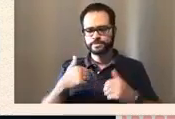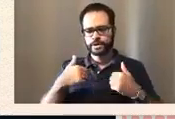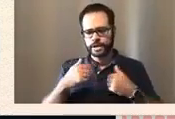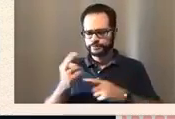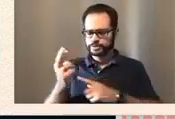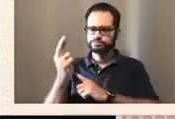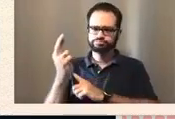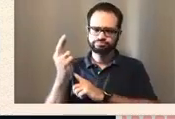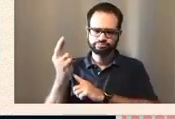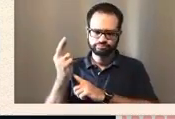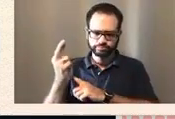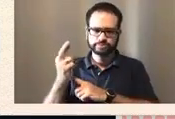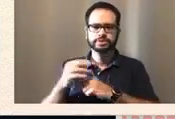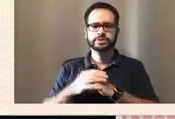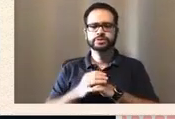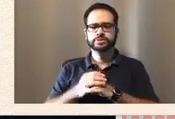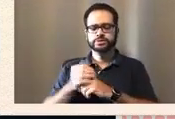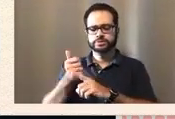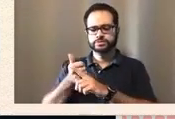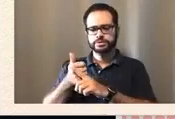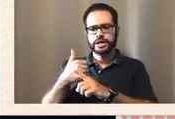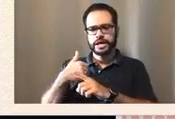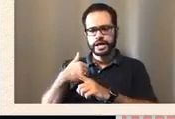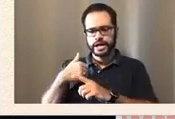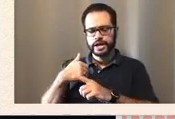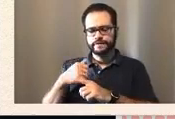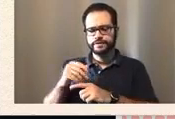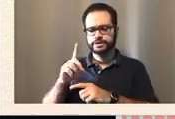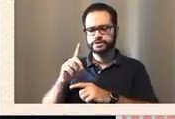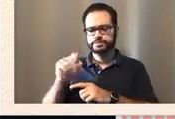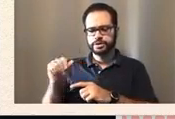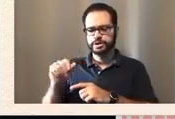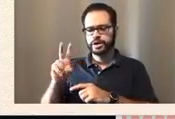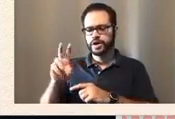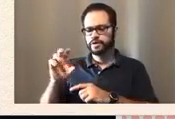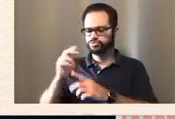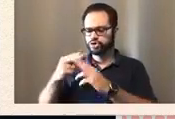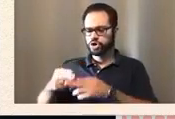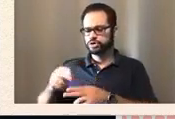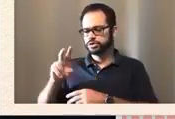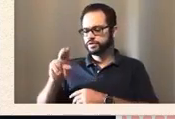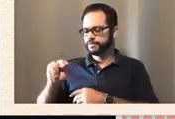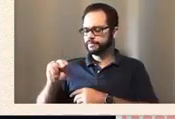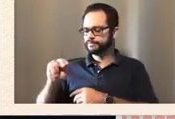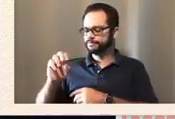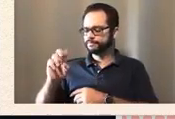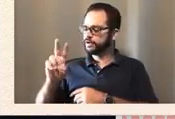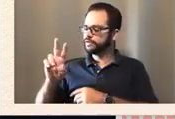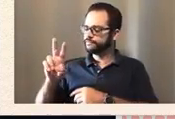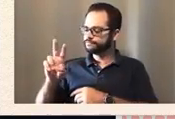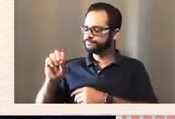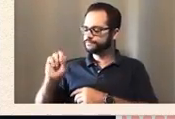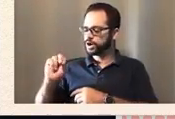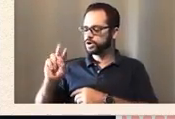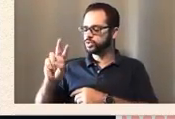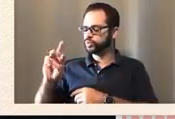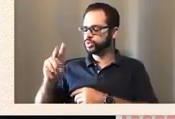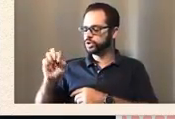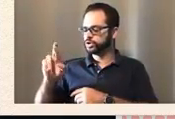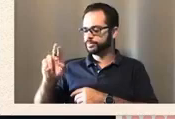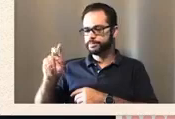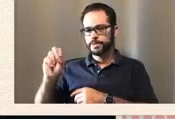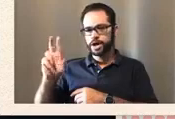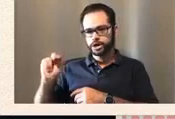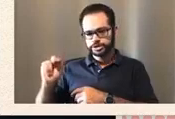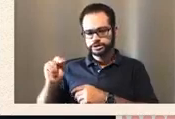who suffers from a disability called von Willebrand syndrome. Von Willebrand syndrome is a bleeding disorder, and there are parts of